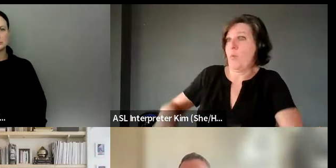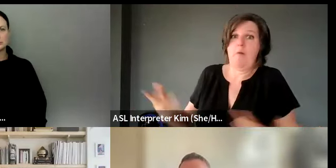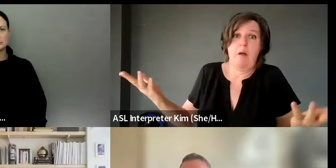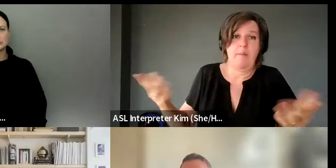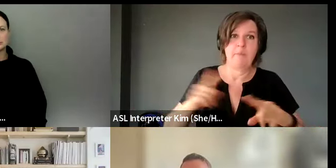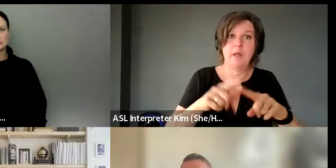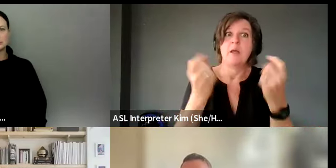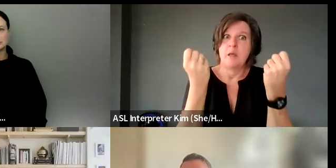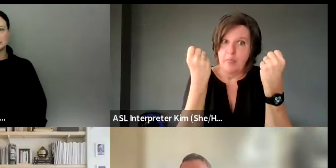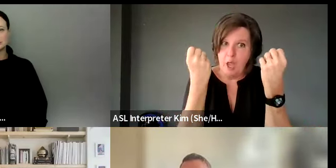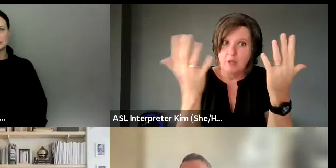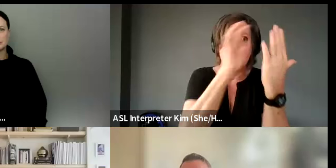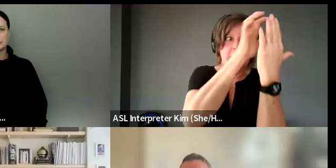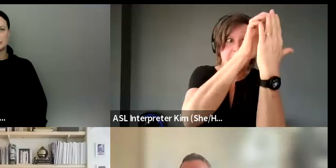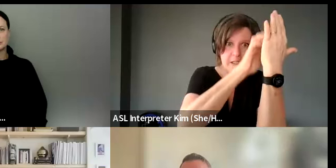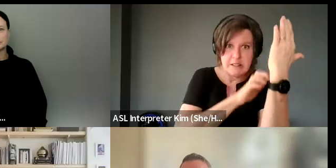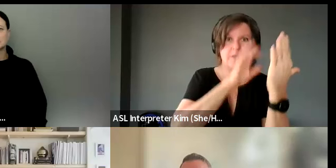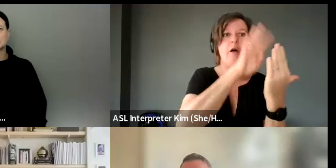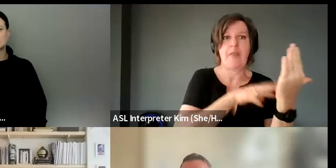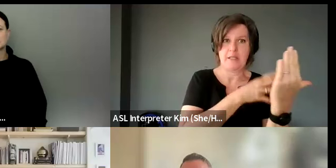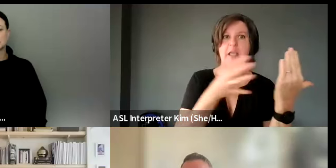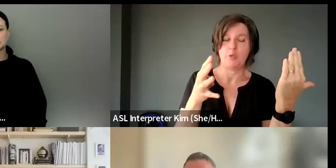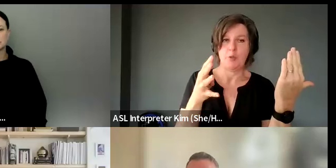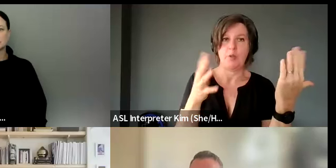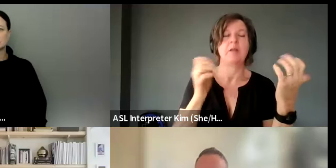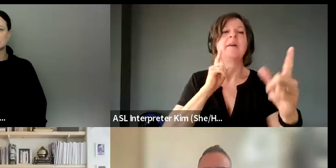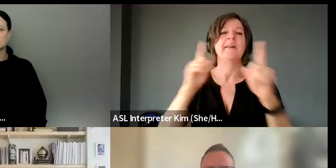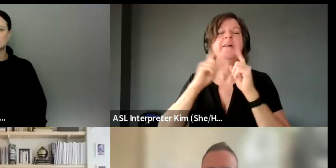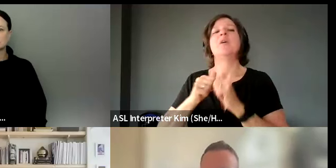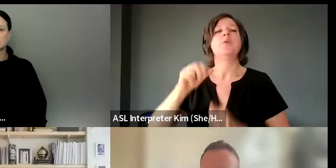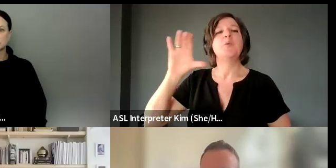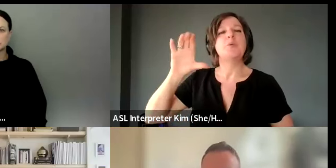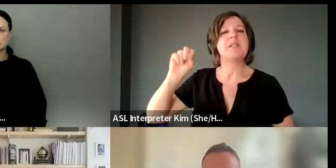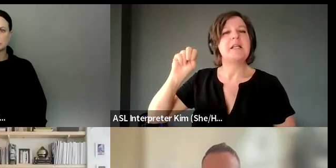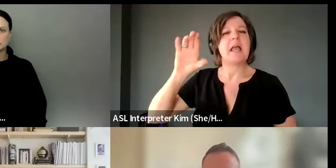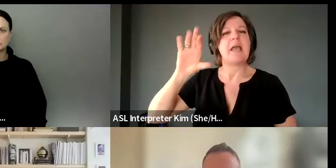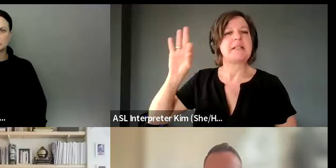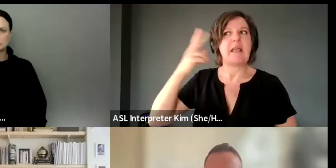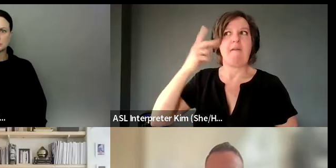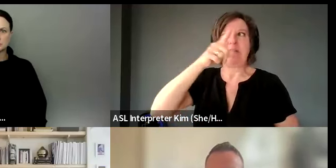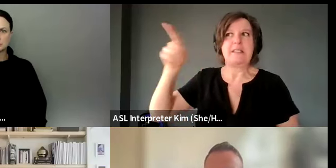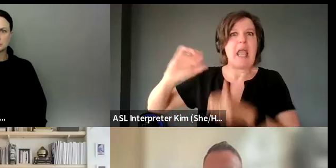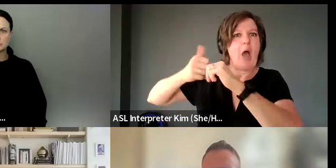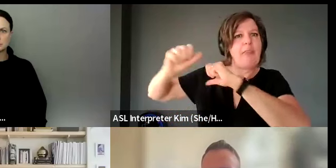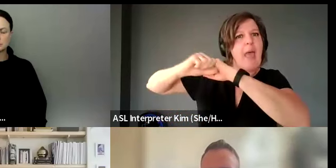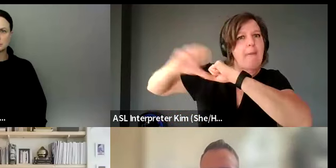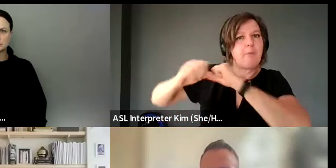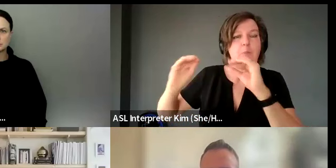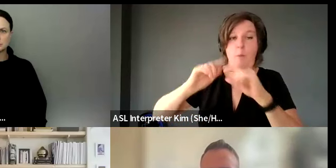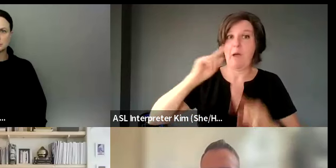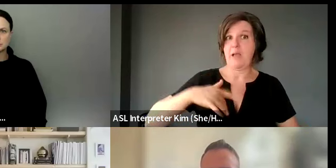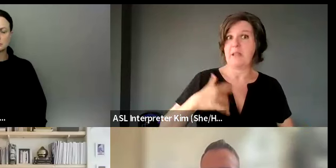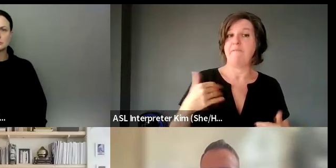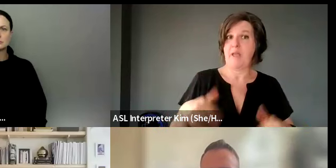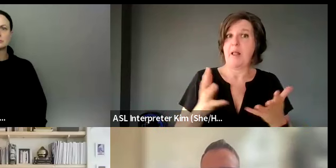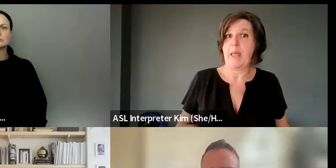schedule, and it's like, so I wanted to talk to the CNCF to see like how they can promote it a little bit more, because I feel it is important. But yeah, that's